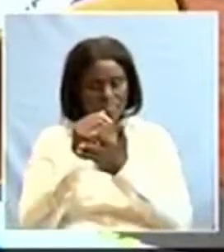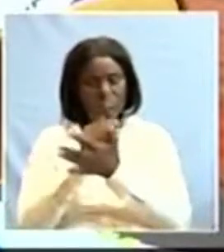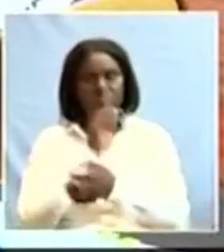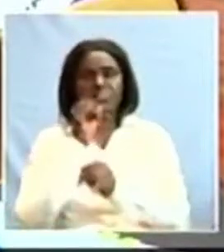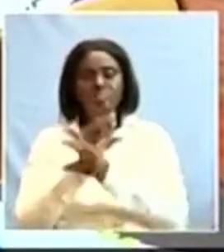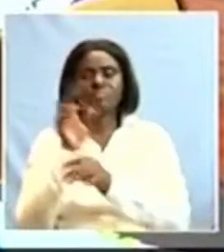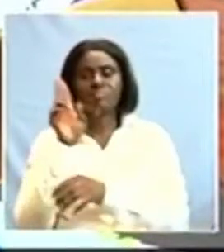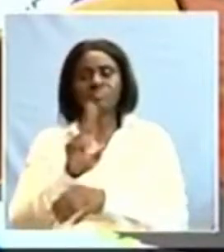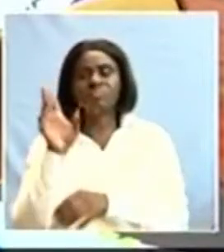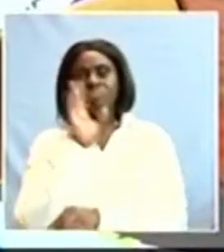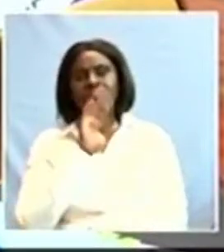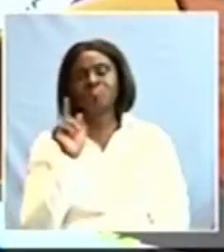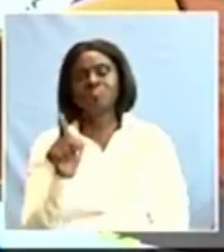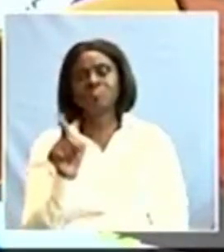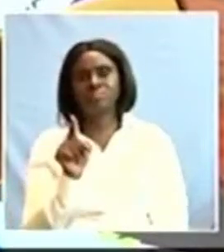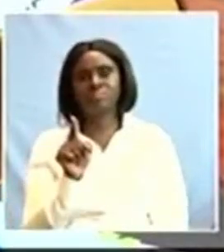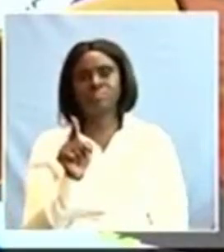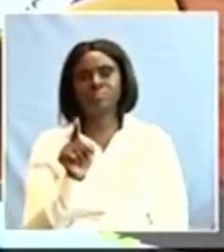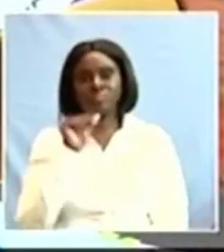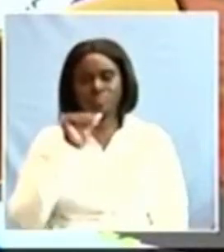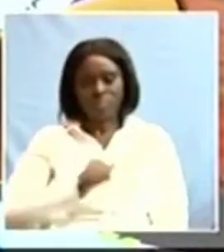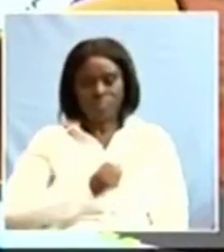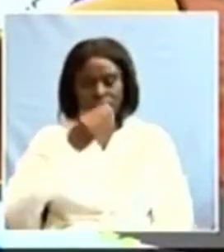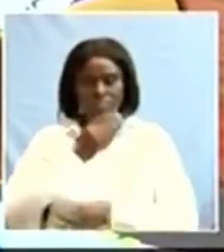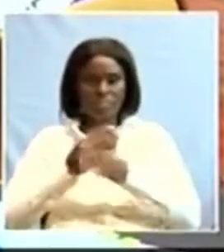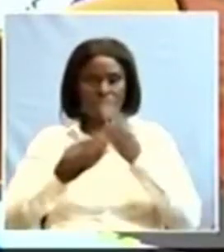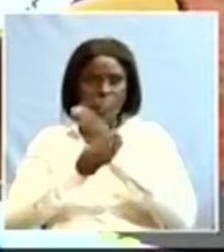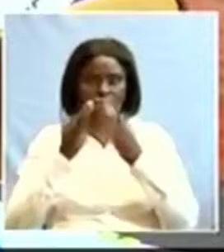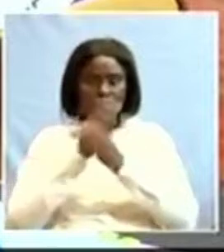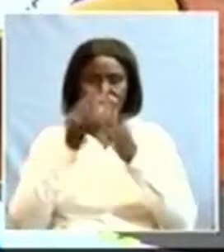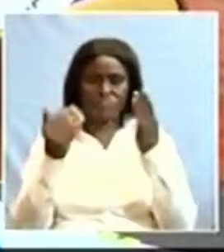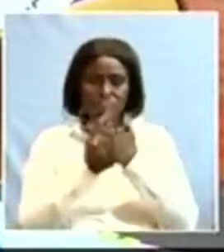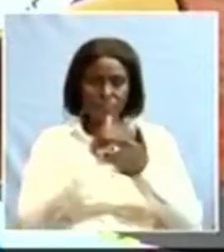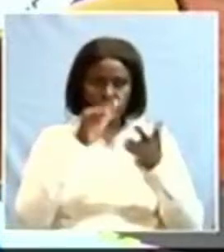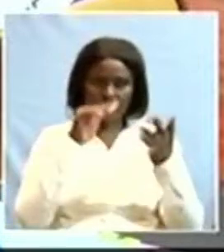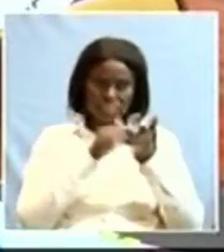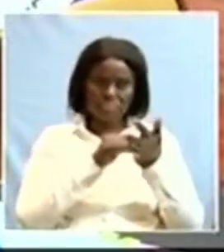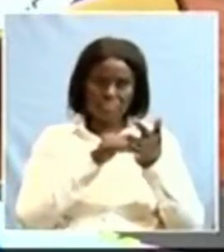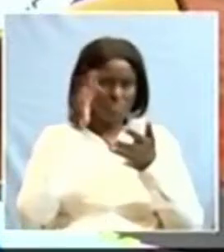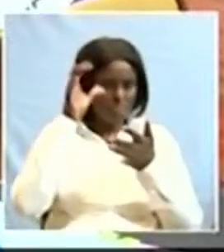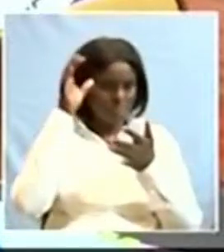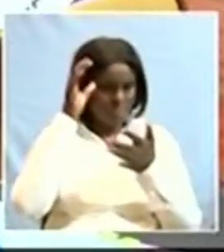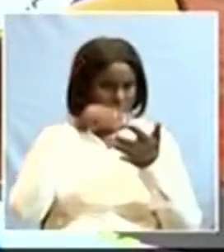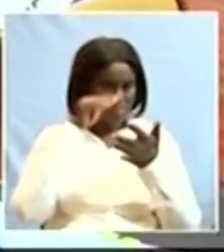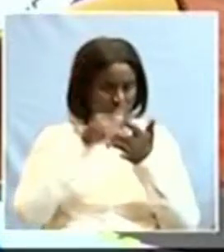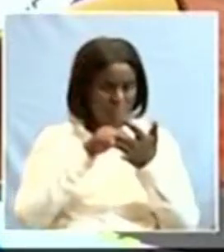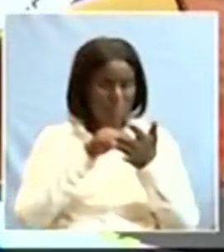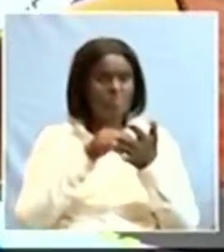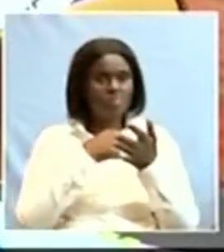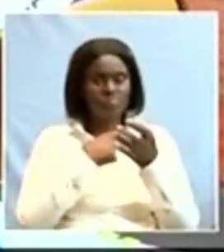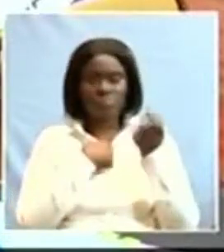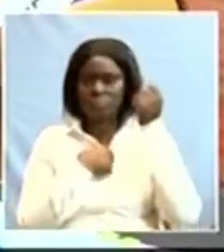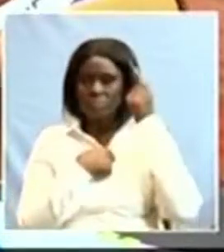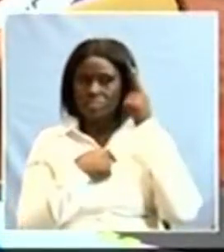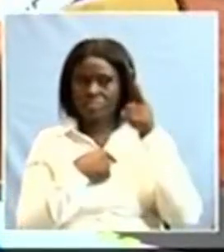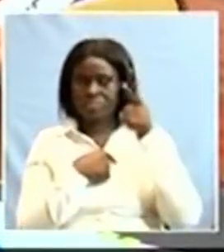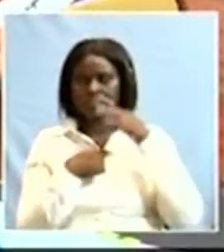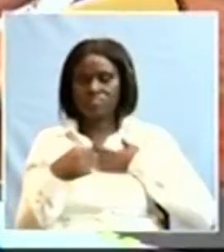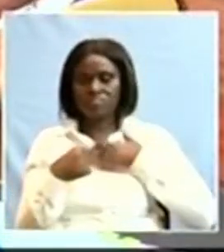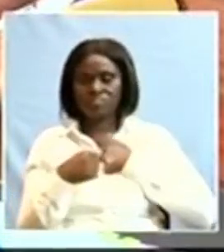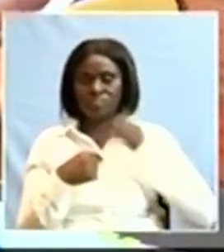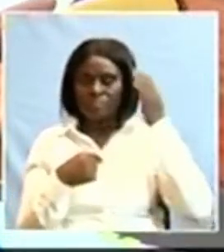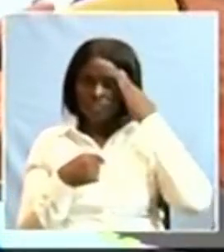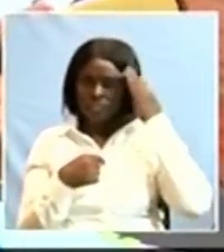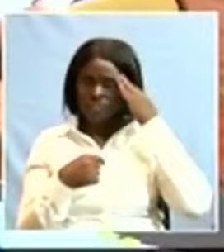spent. So when we were building the new Civic Center, at one point I understand, I think was, I know it's a